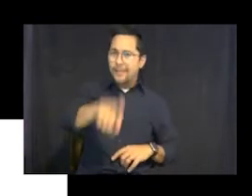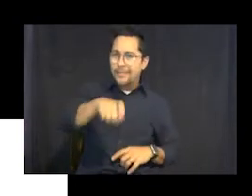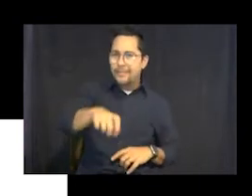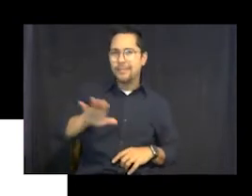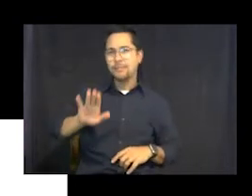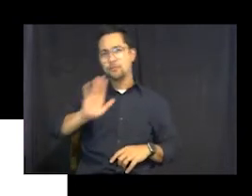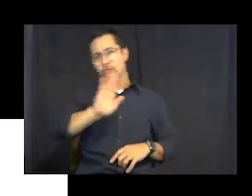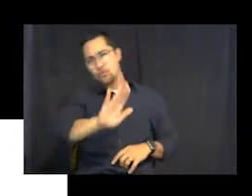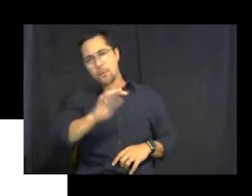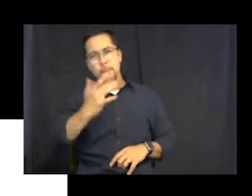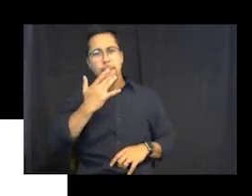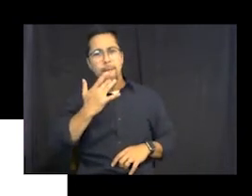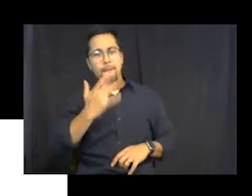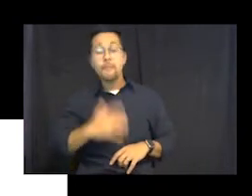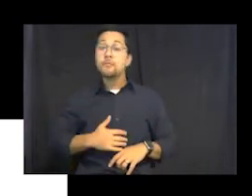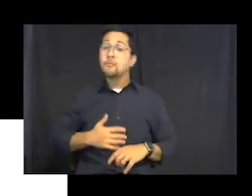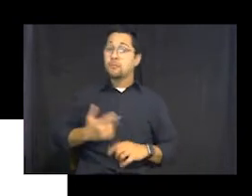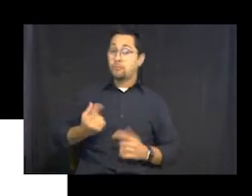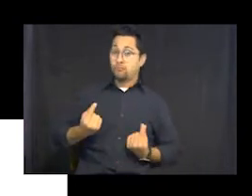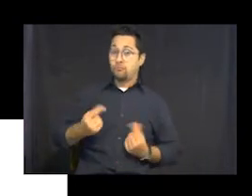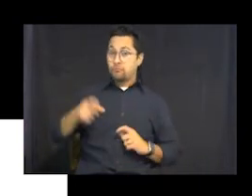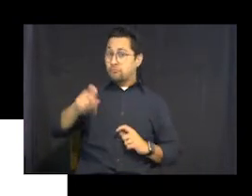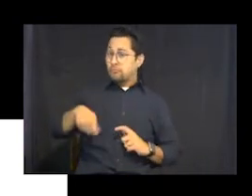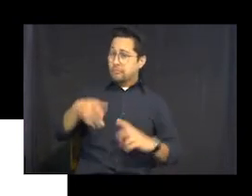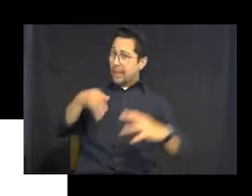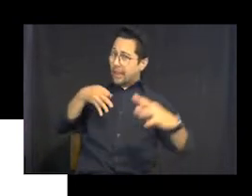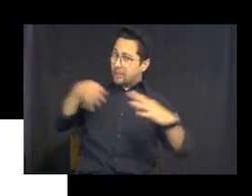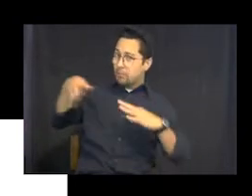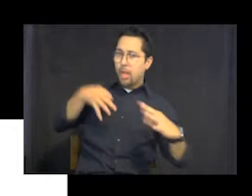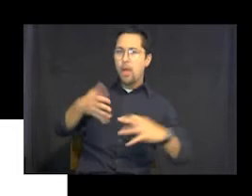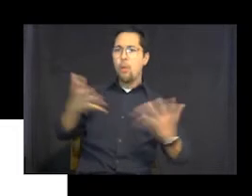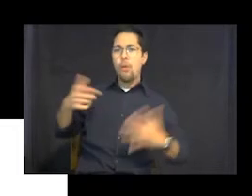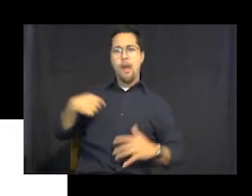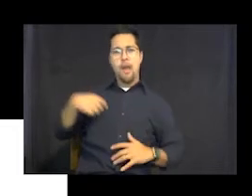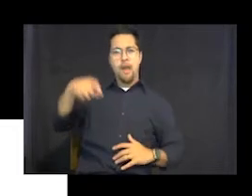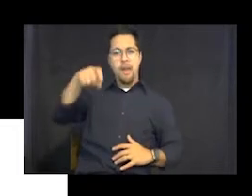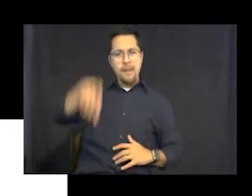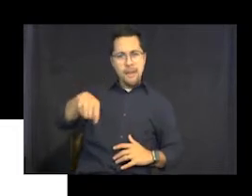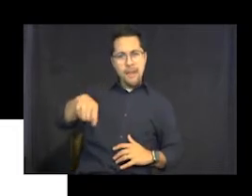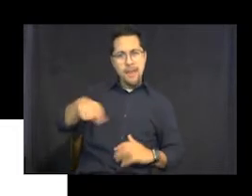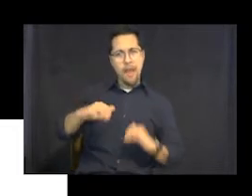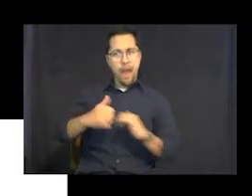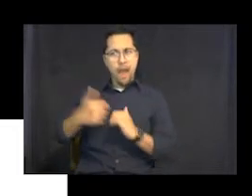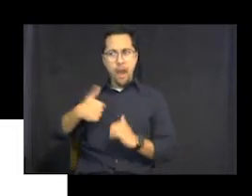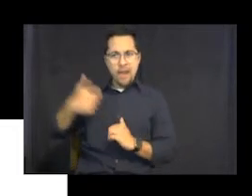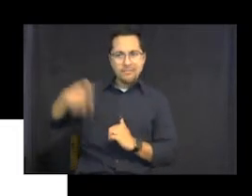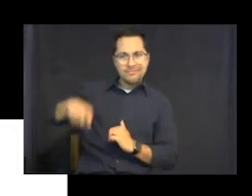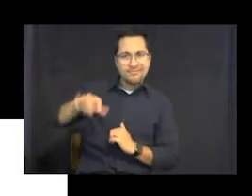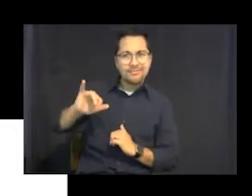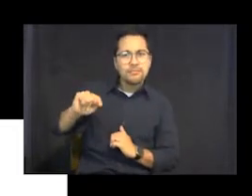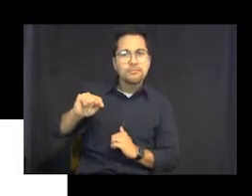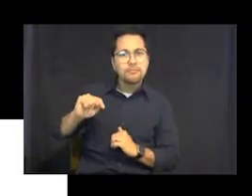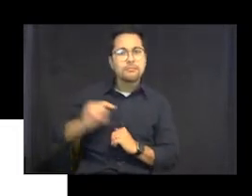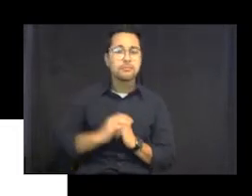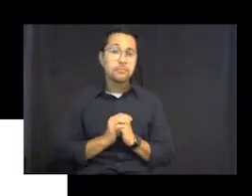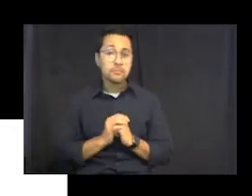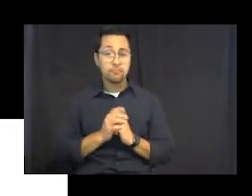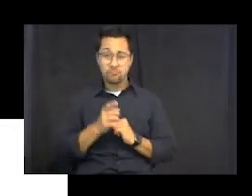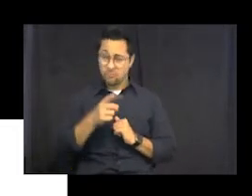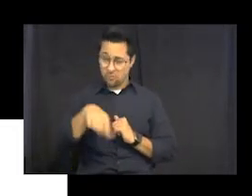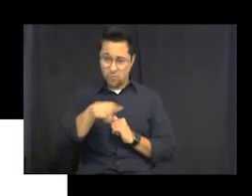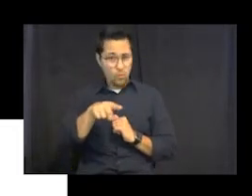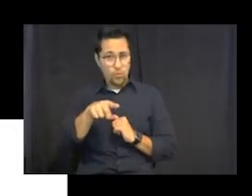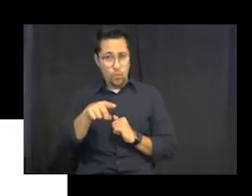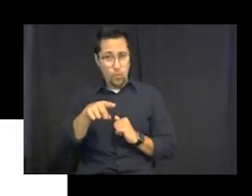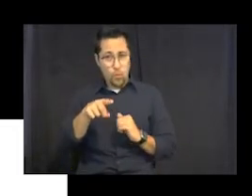preferences. So you would need to explain what you need and how you need it done. you're the one